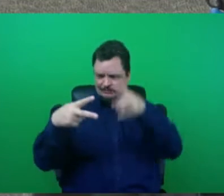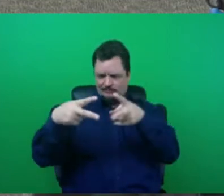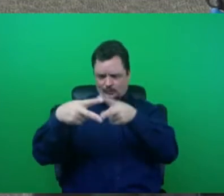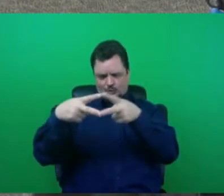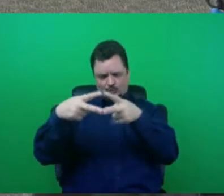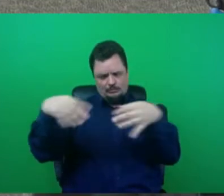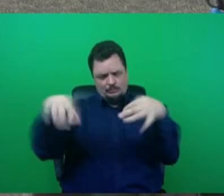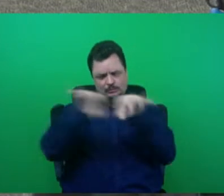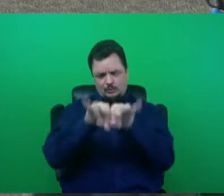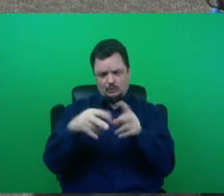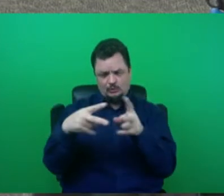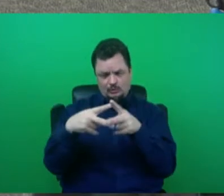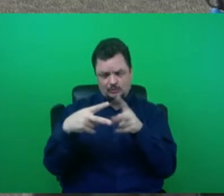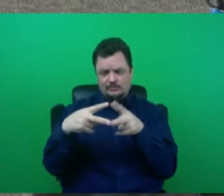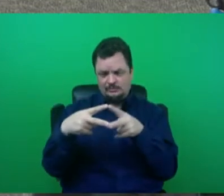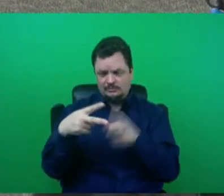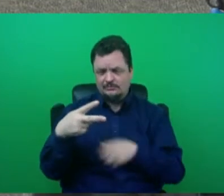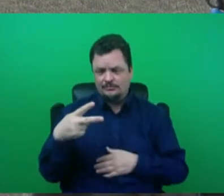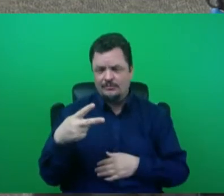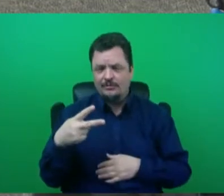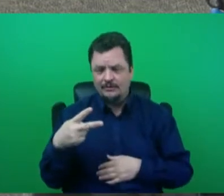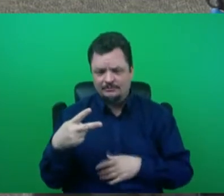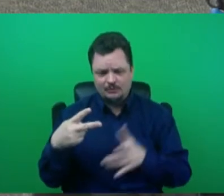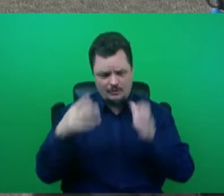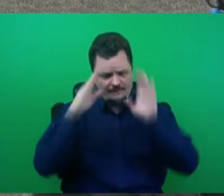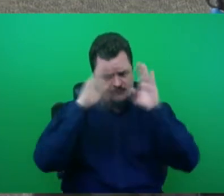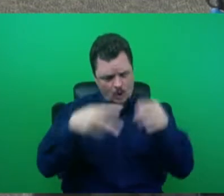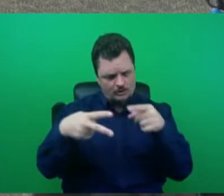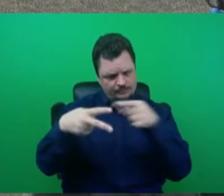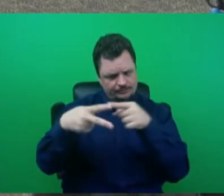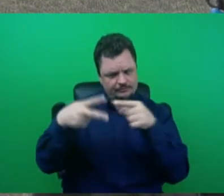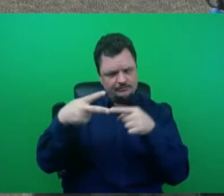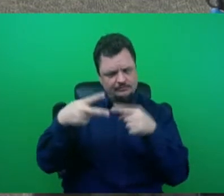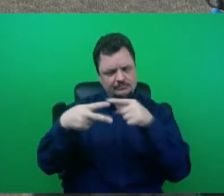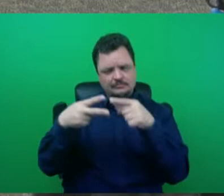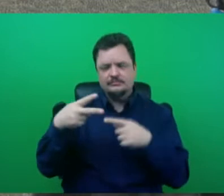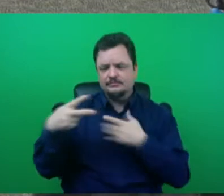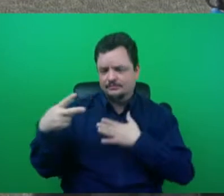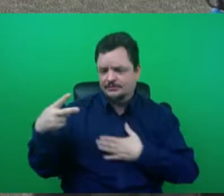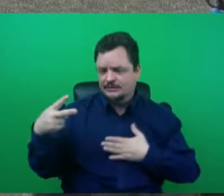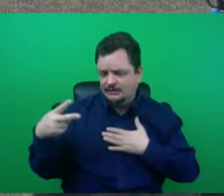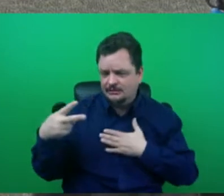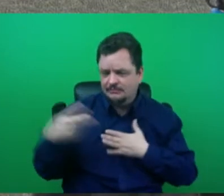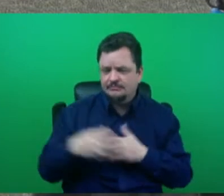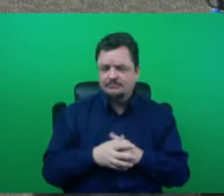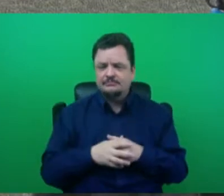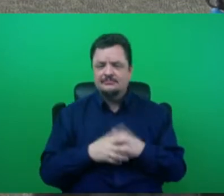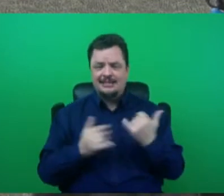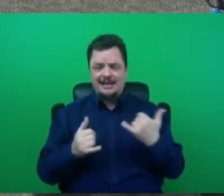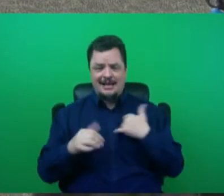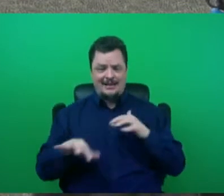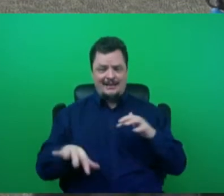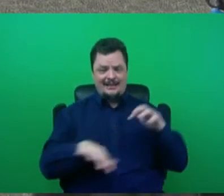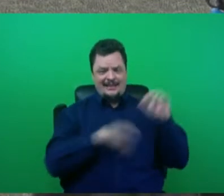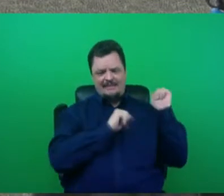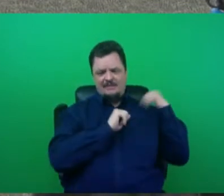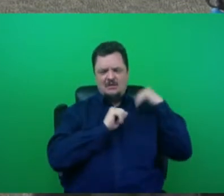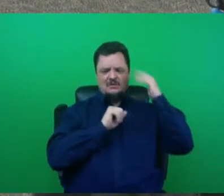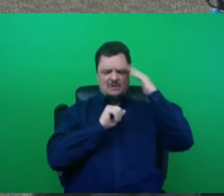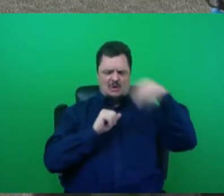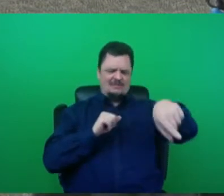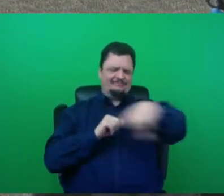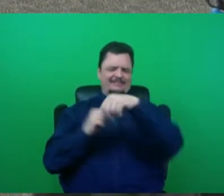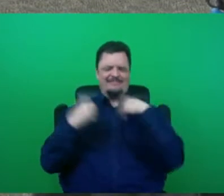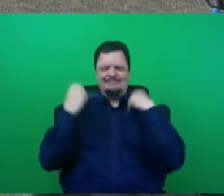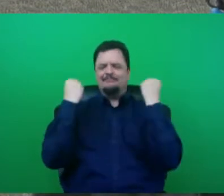And I know I'm leaving things in very capable hands. And I am humbled again and grateful to have been